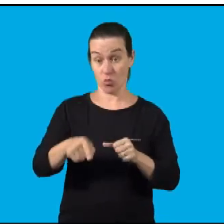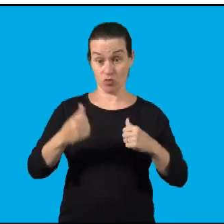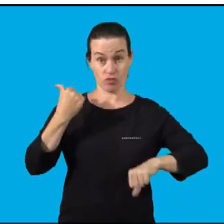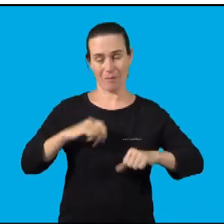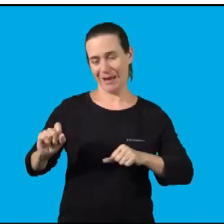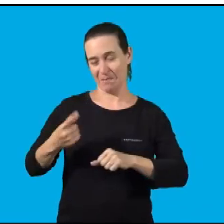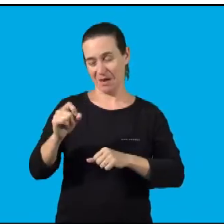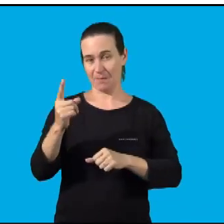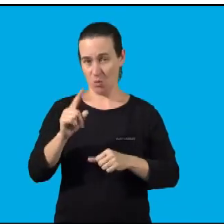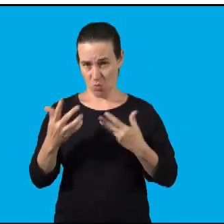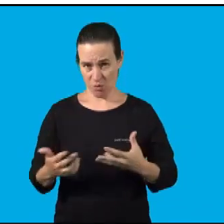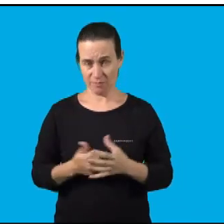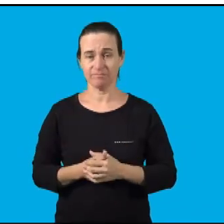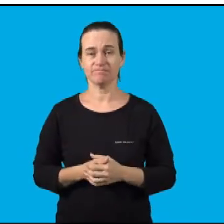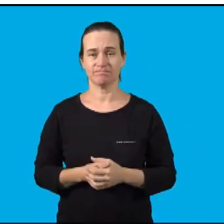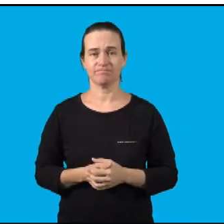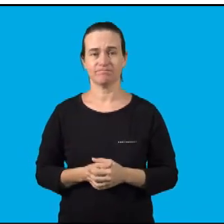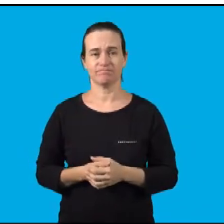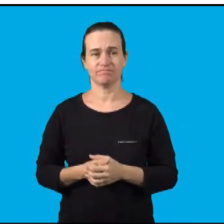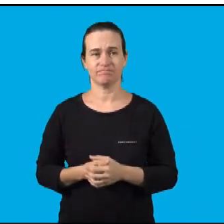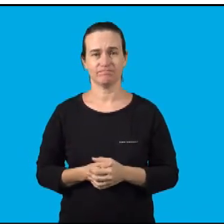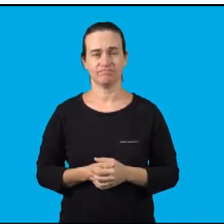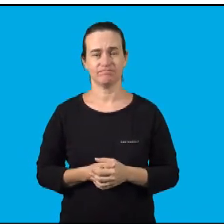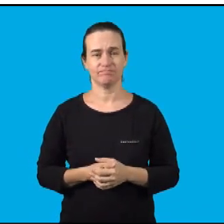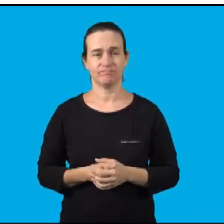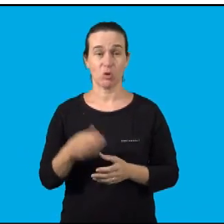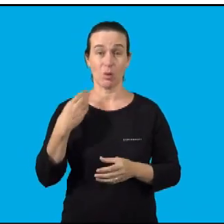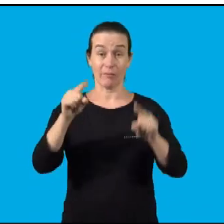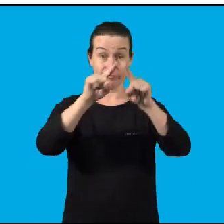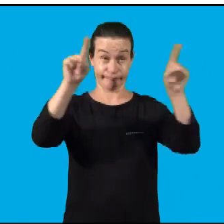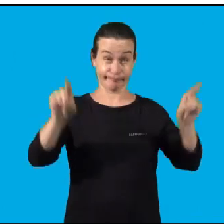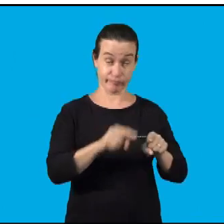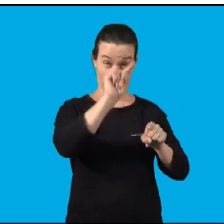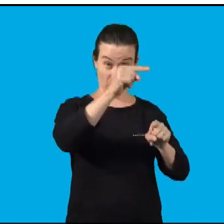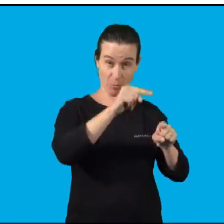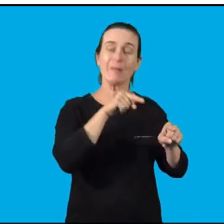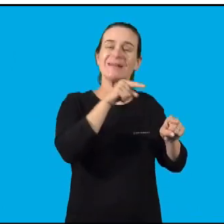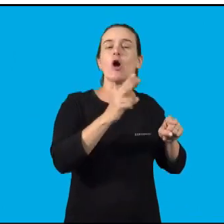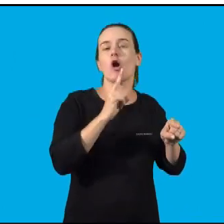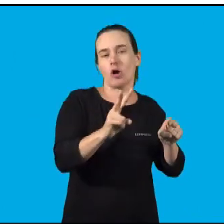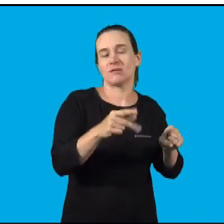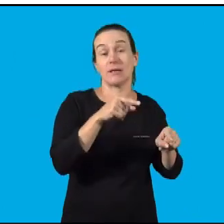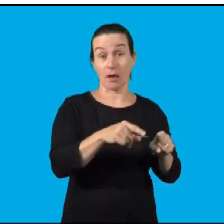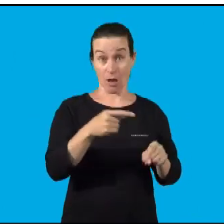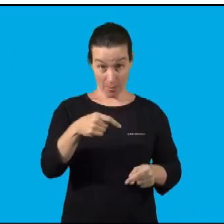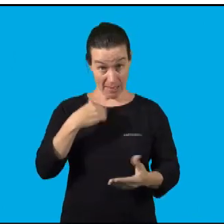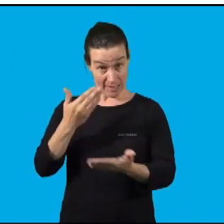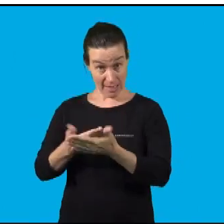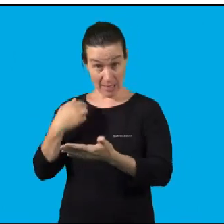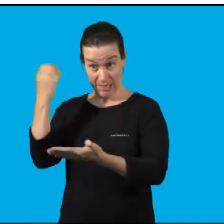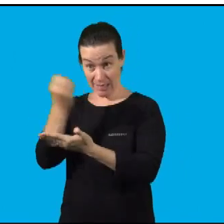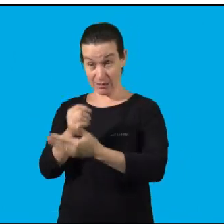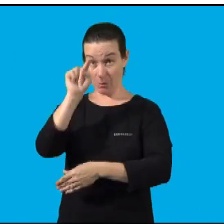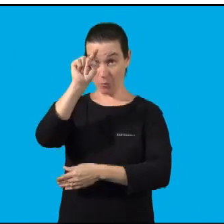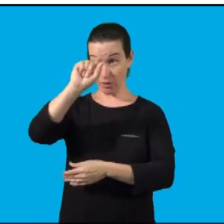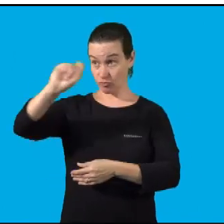consequences. Right. Here, once again, we've got the bulleted memoranda, and you will not write your essay in